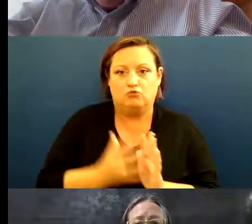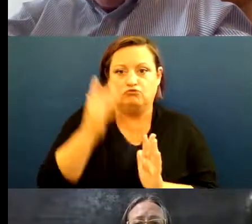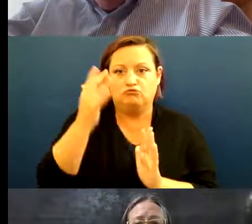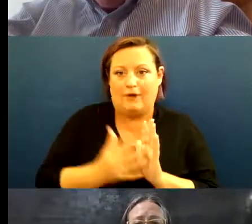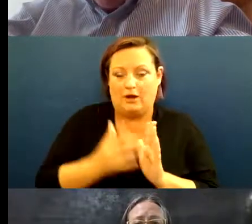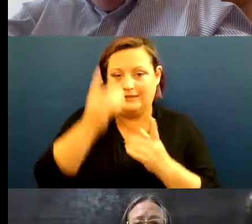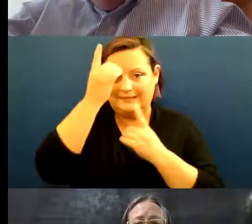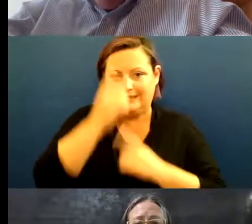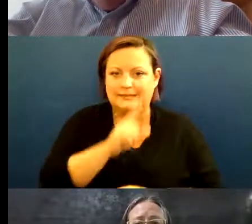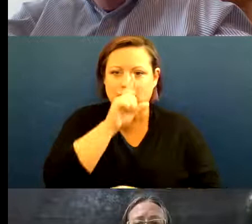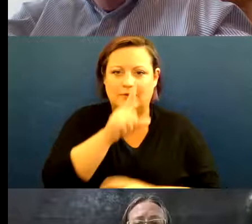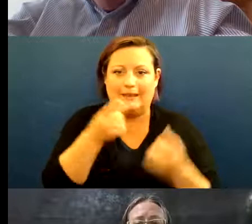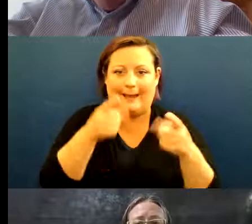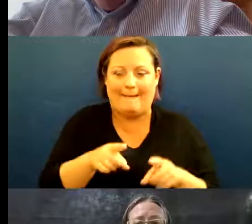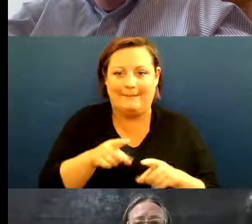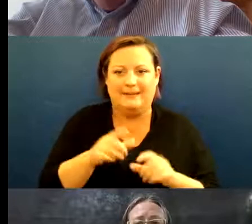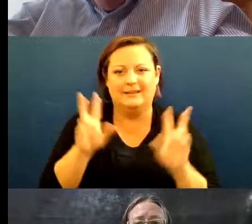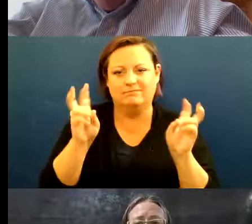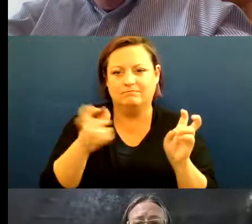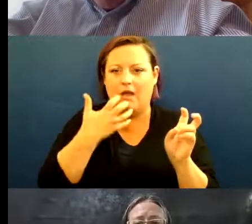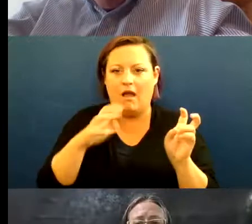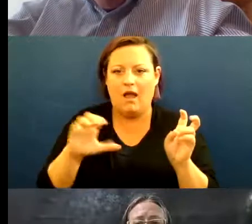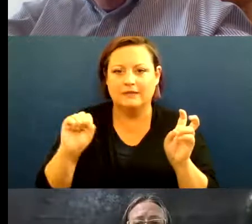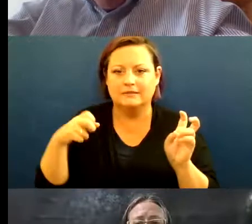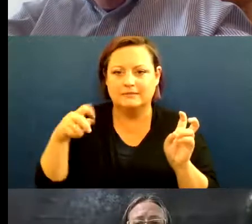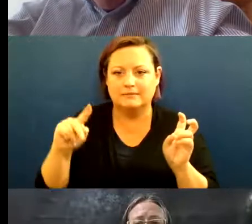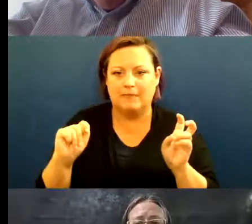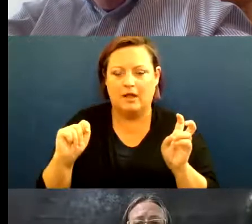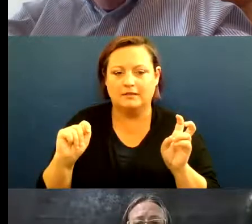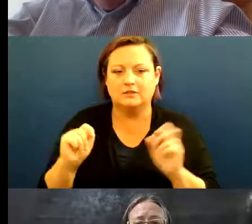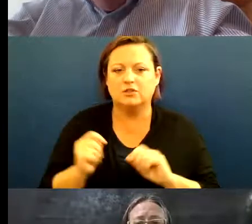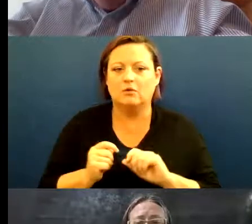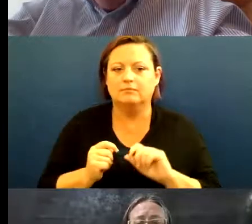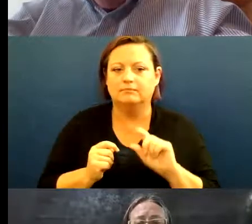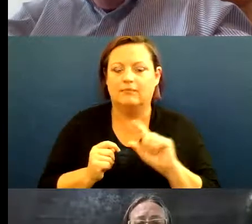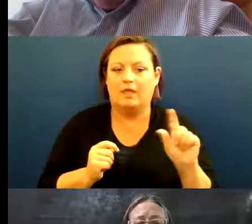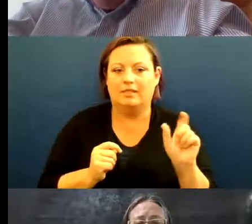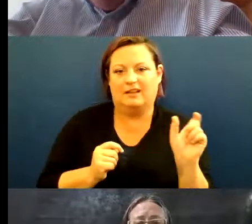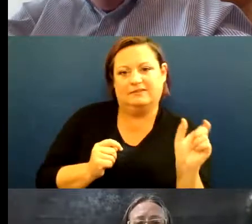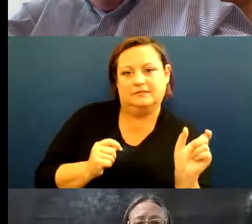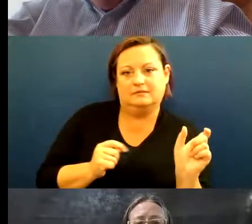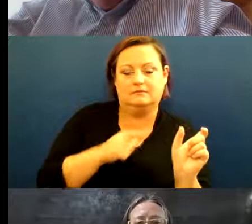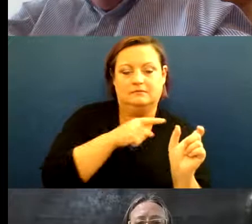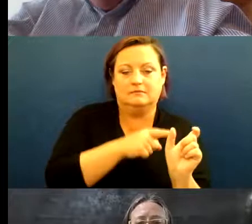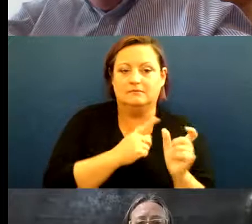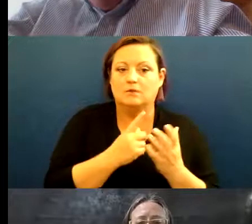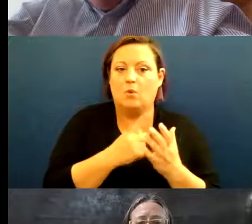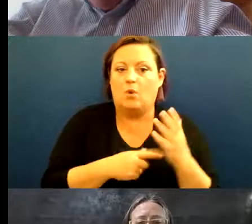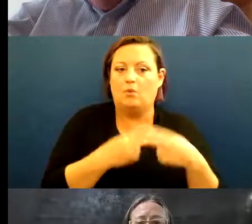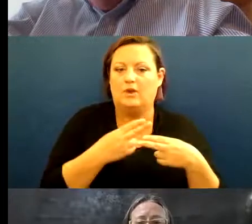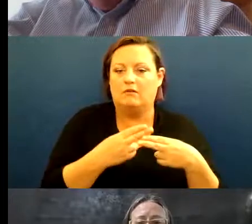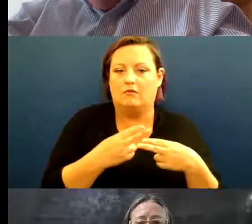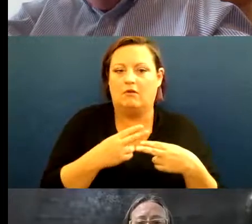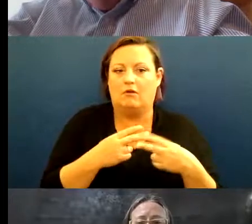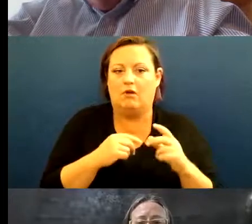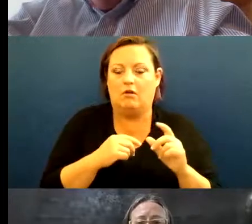in hotspots that occur at what we call on the left, the head of the rod domain, or on